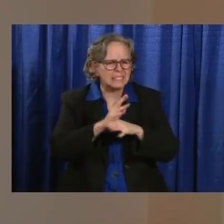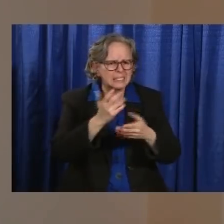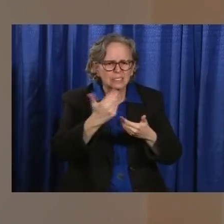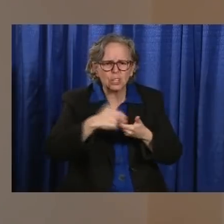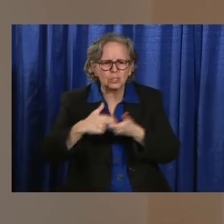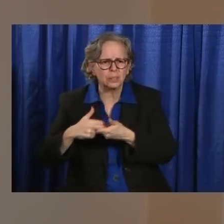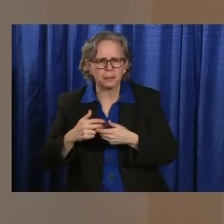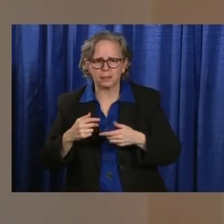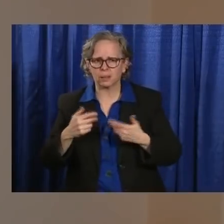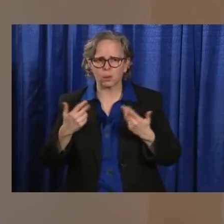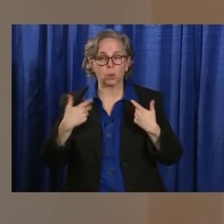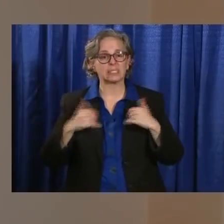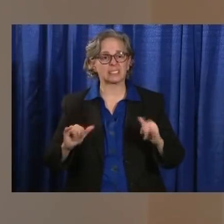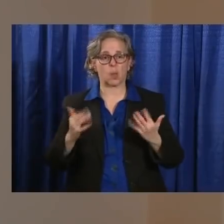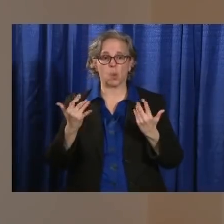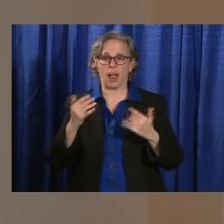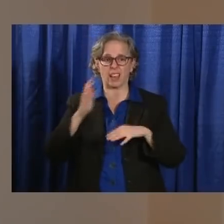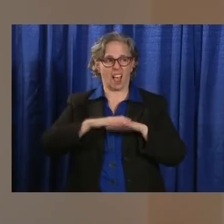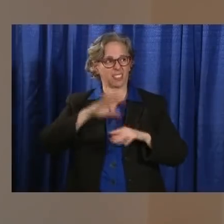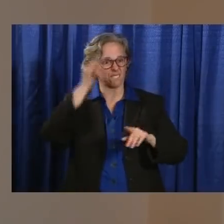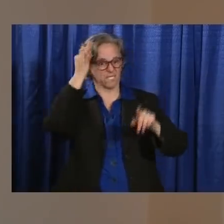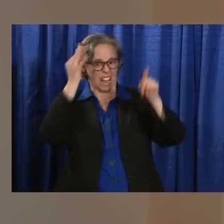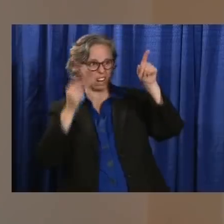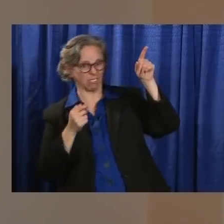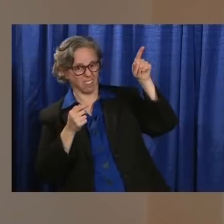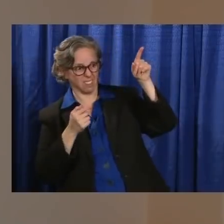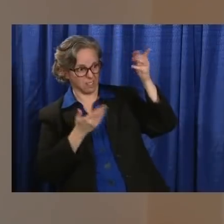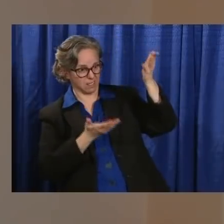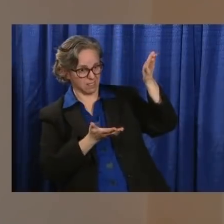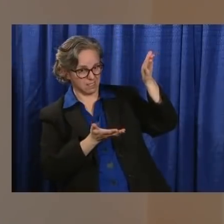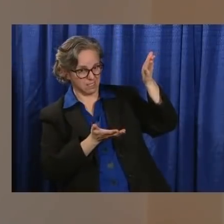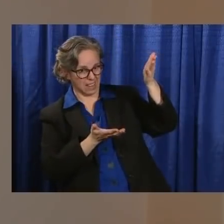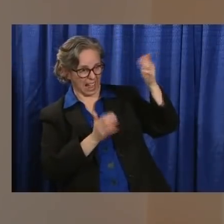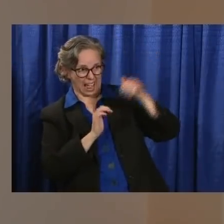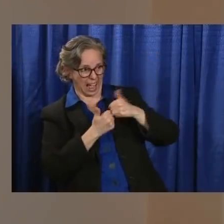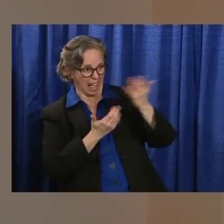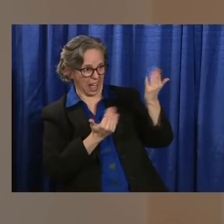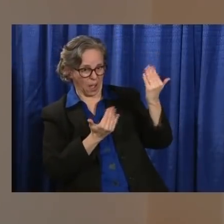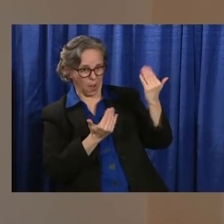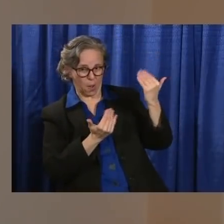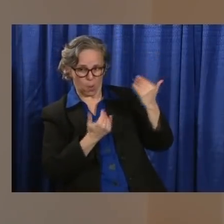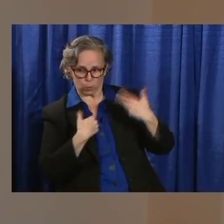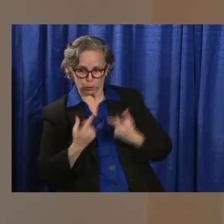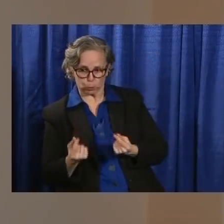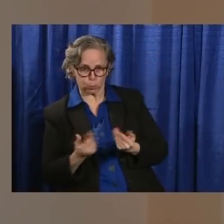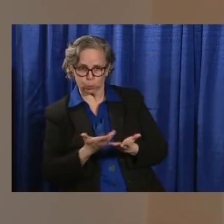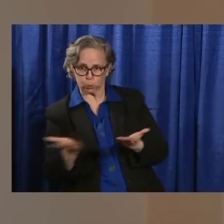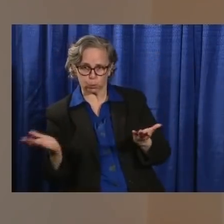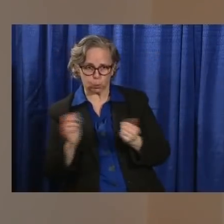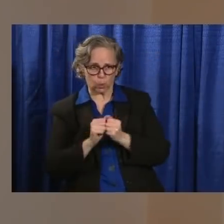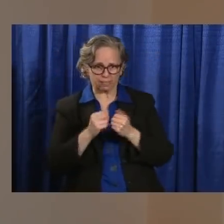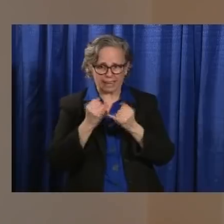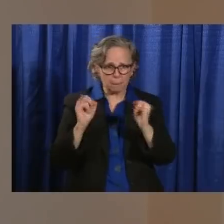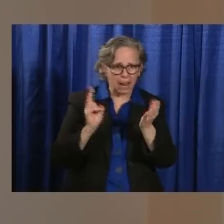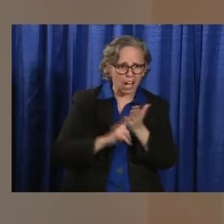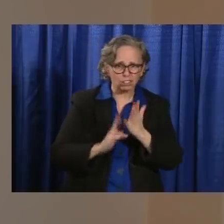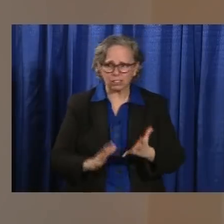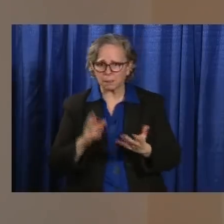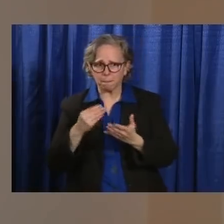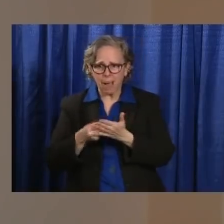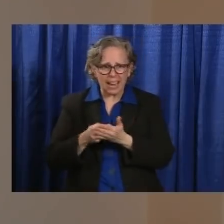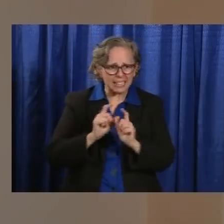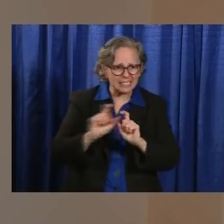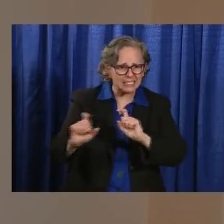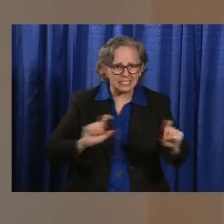have the guidance from the federal government yet as to how we're supposed to onload those people to the system and how we're supposed to get the money out. But we're building